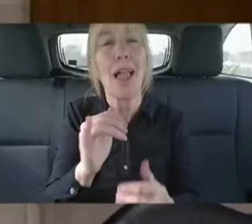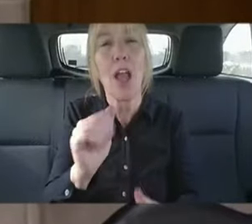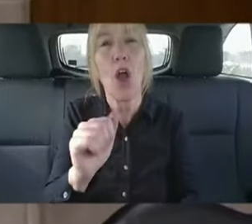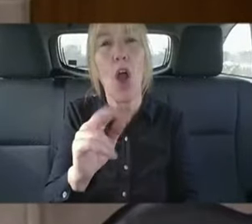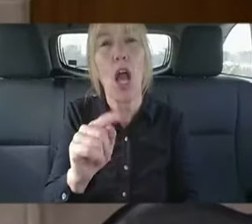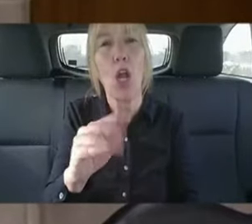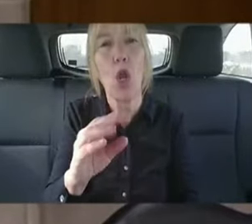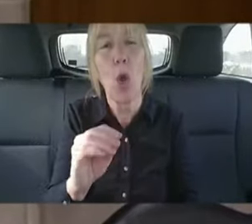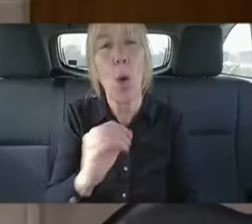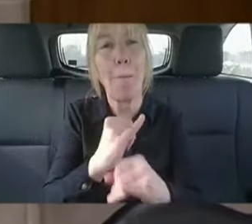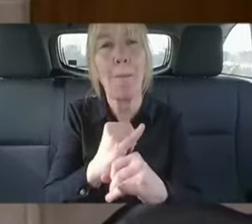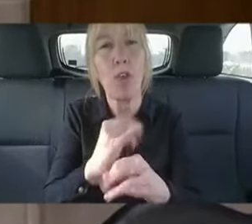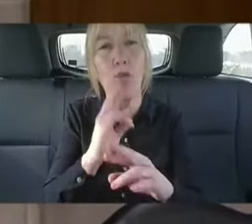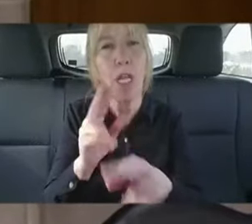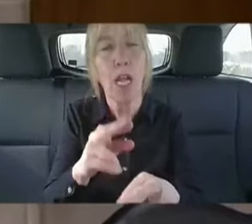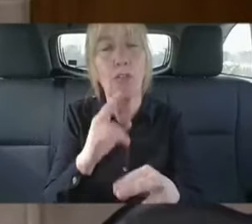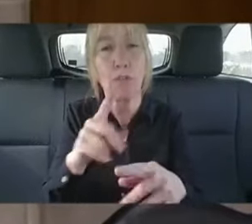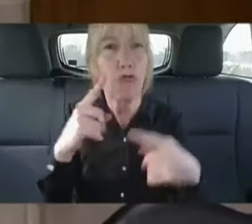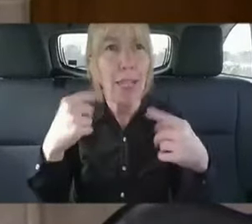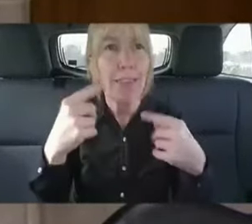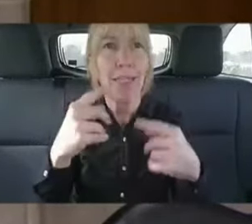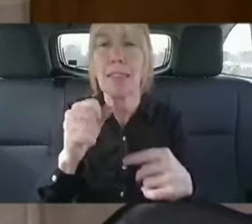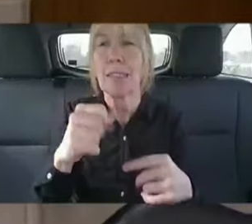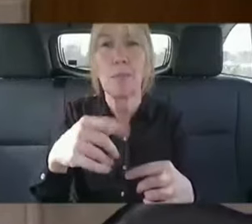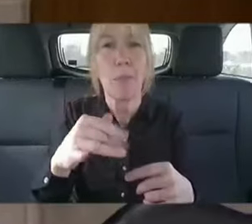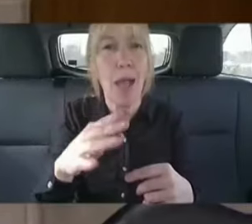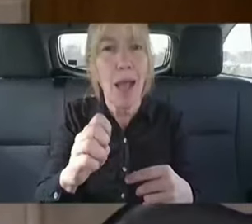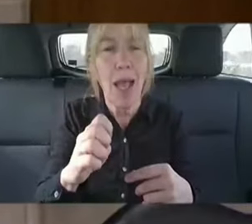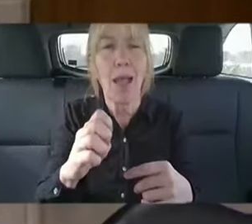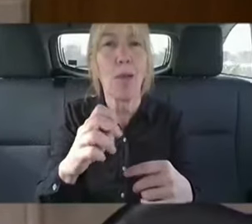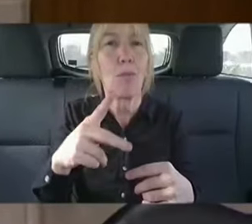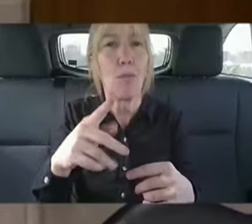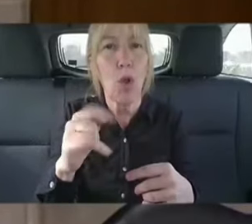gone crazy, and the spike protein's the pathogen. We know that.